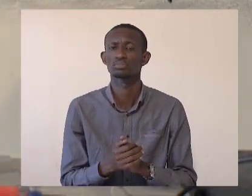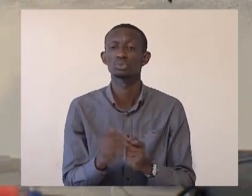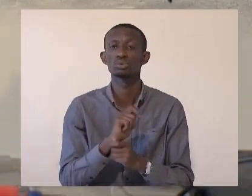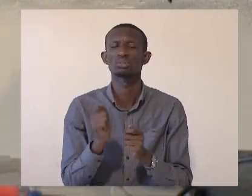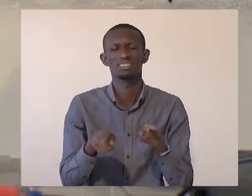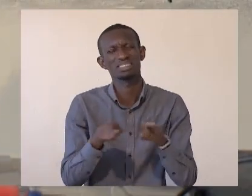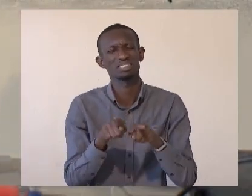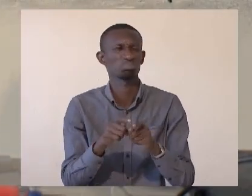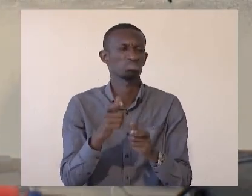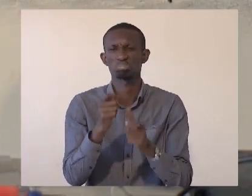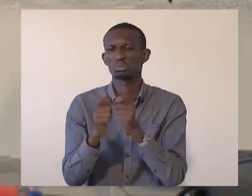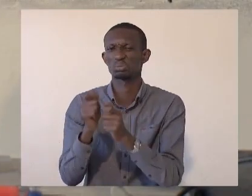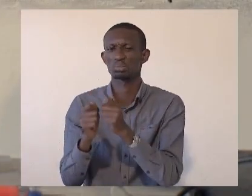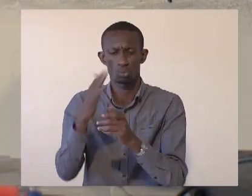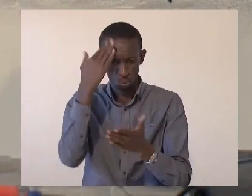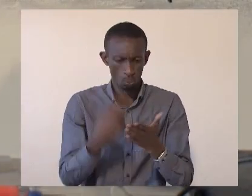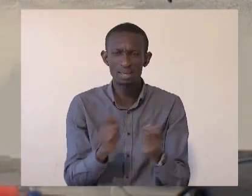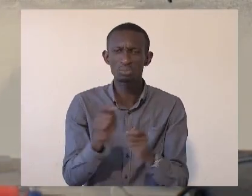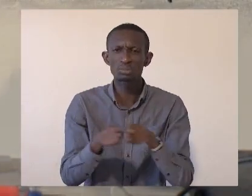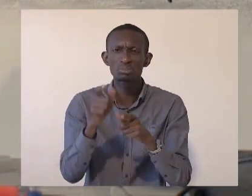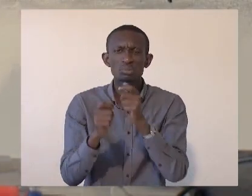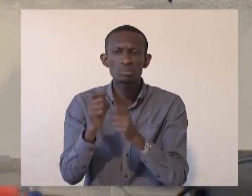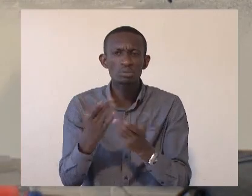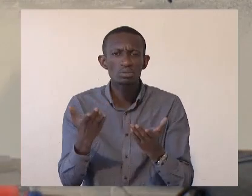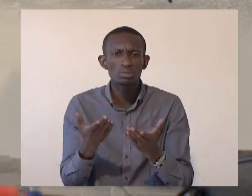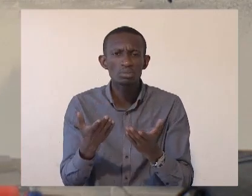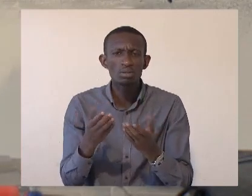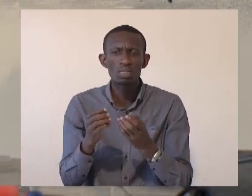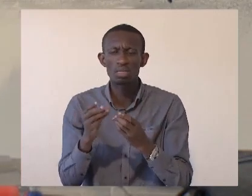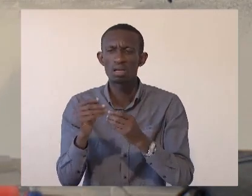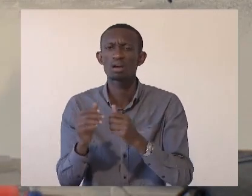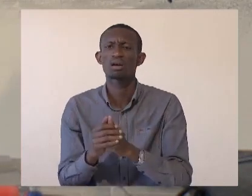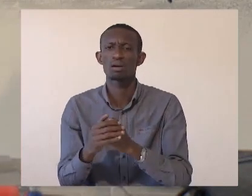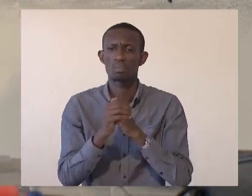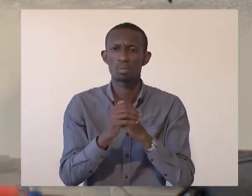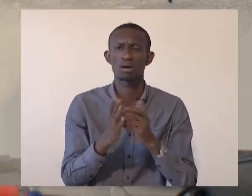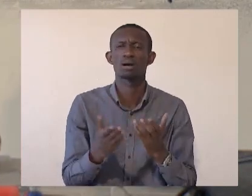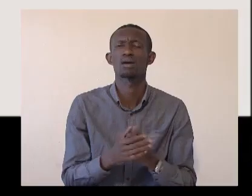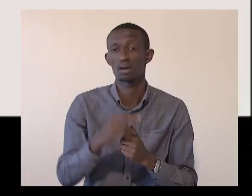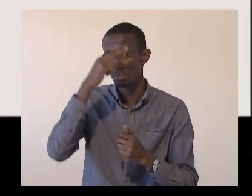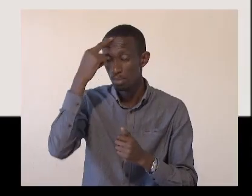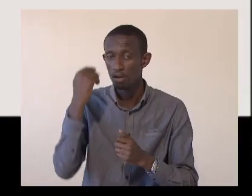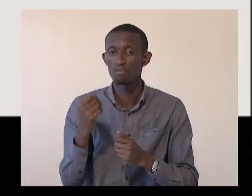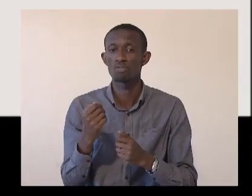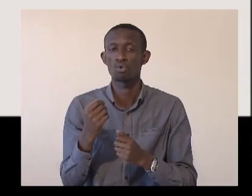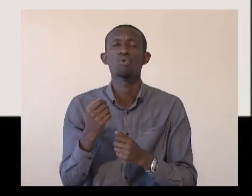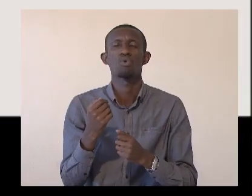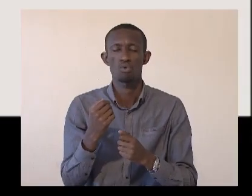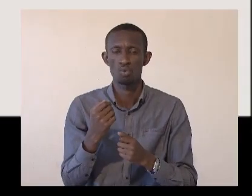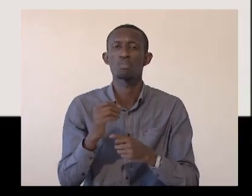milky. Why does it become milky? It's because we produce a white precipitate,